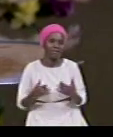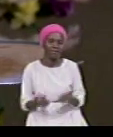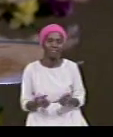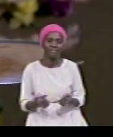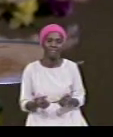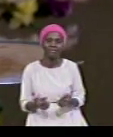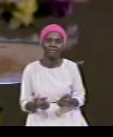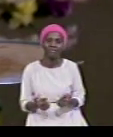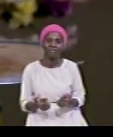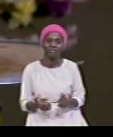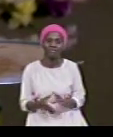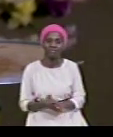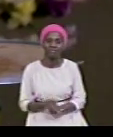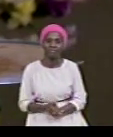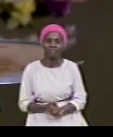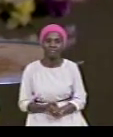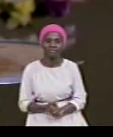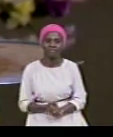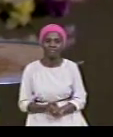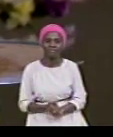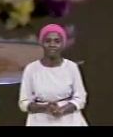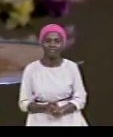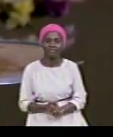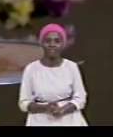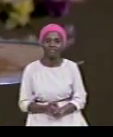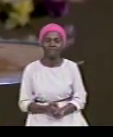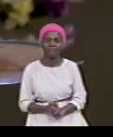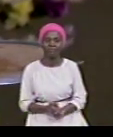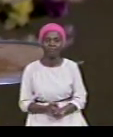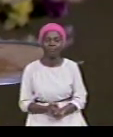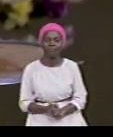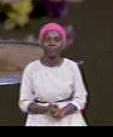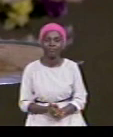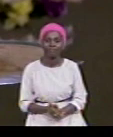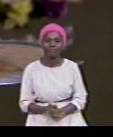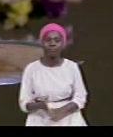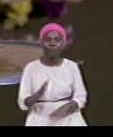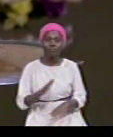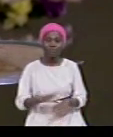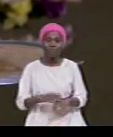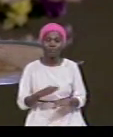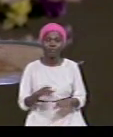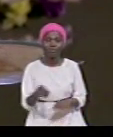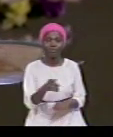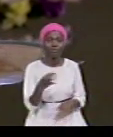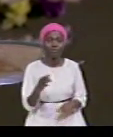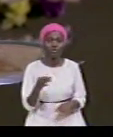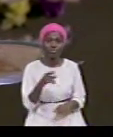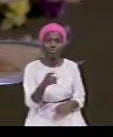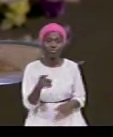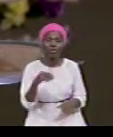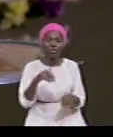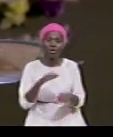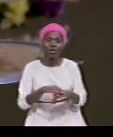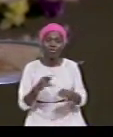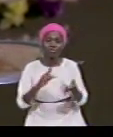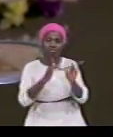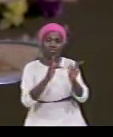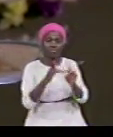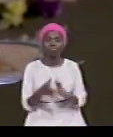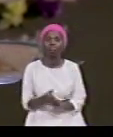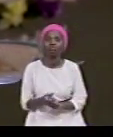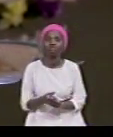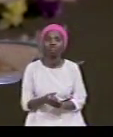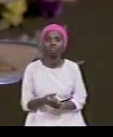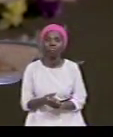screen through which you can equally supply the information that we'll use to